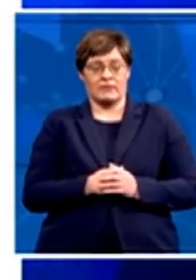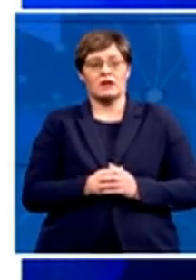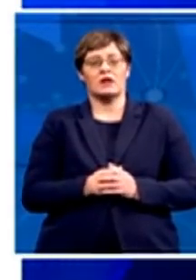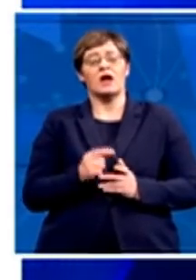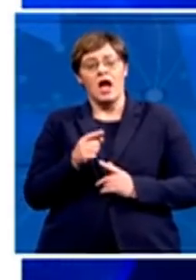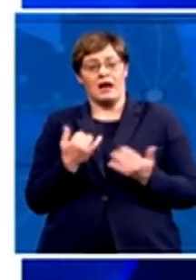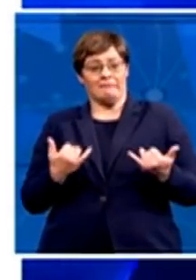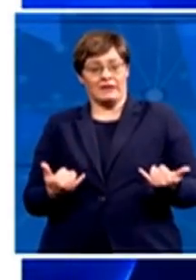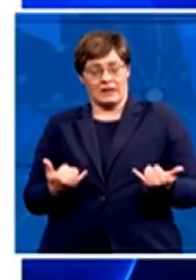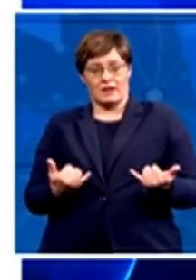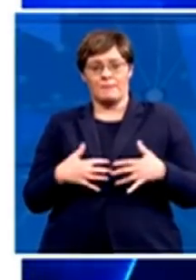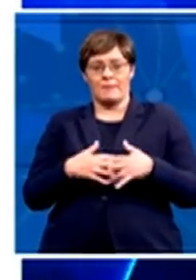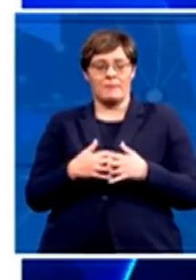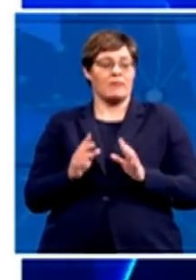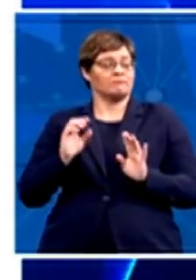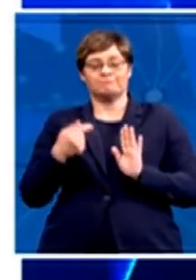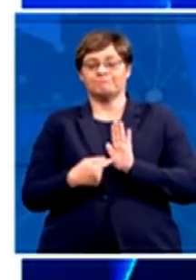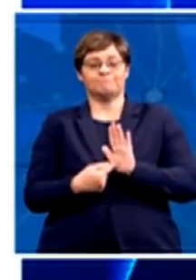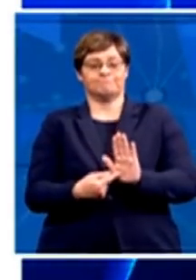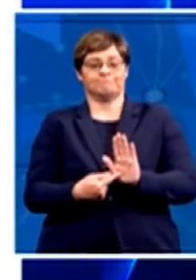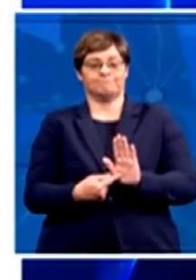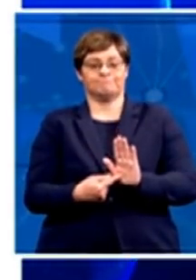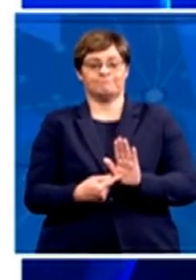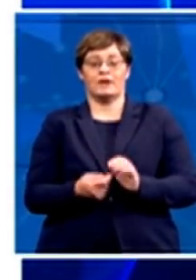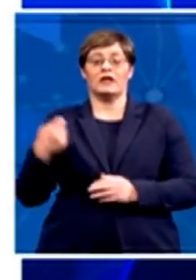as to when judgment will be handed down.